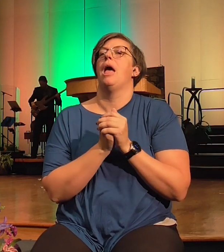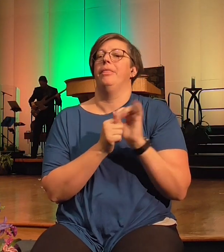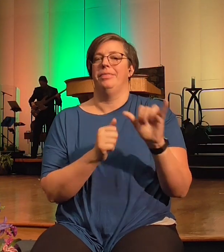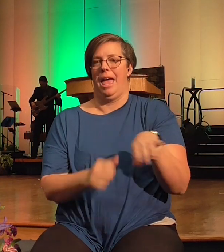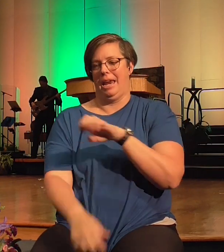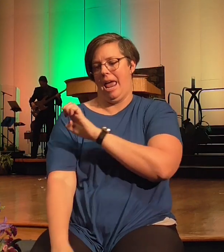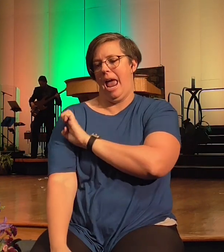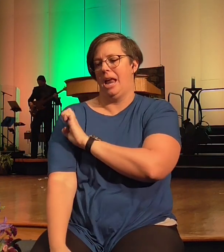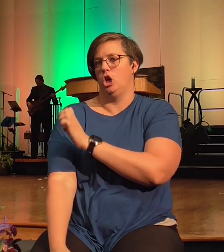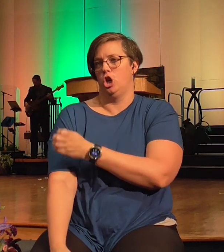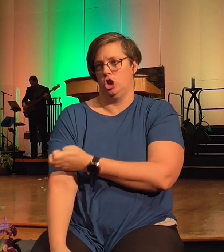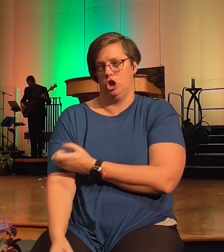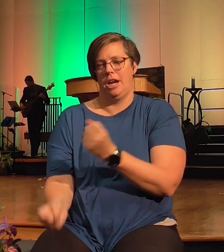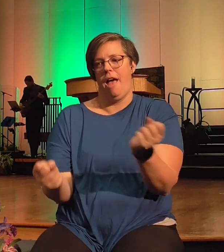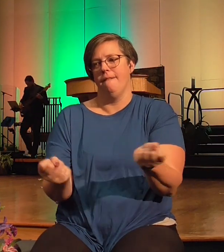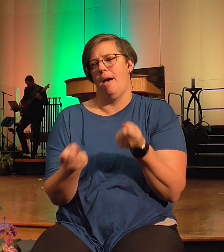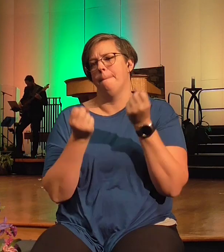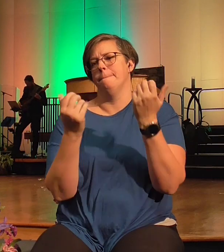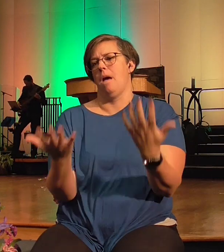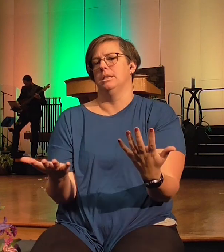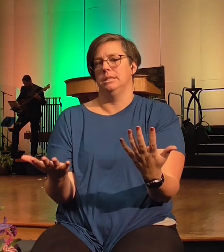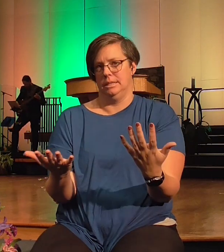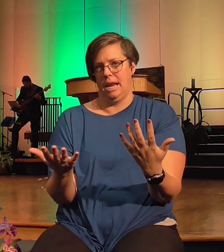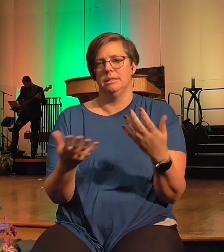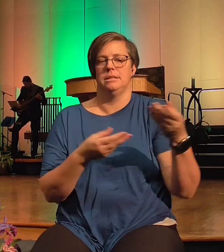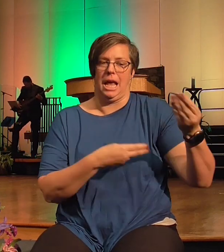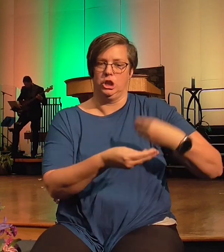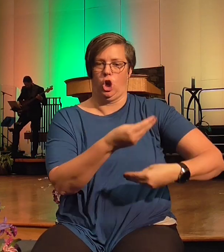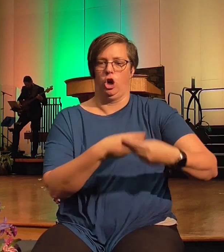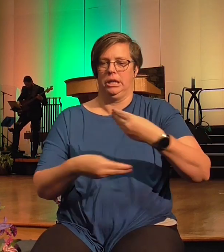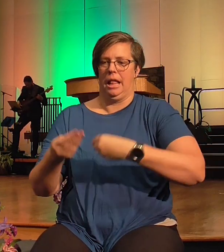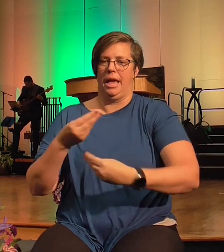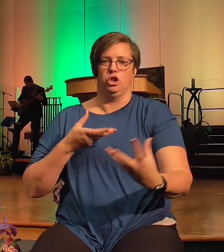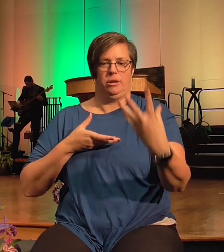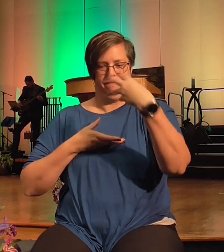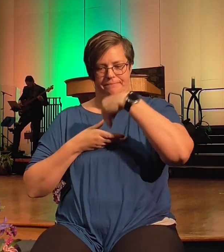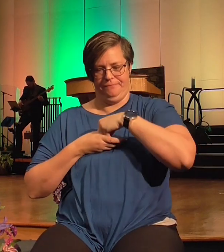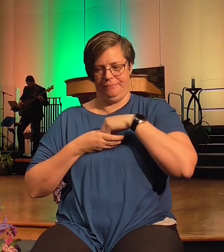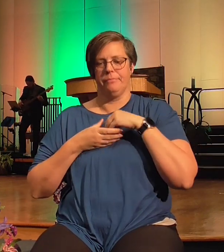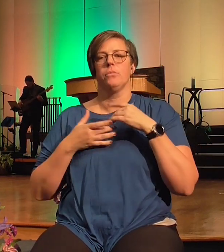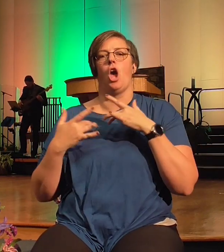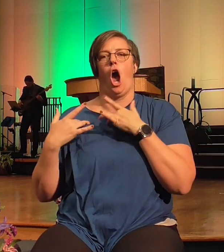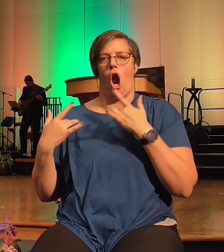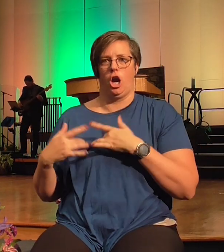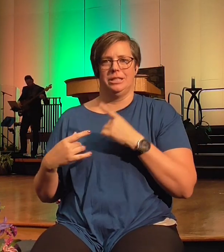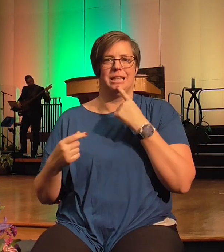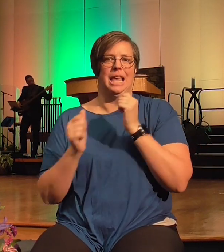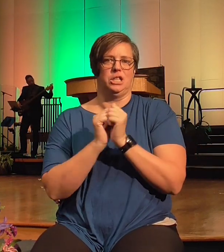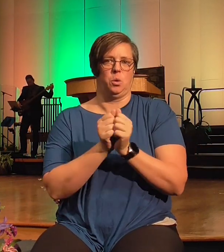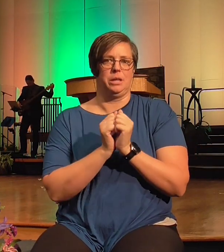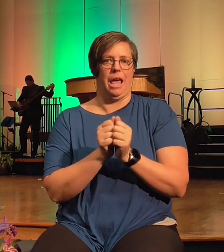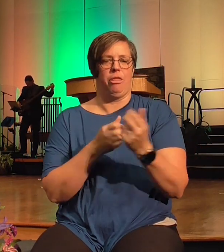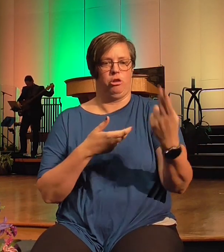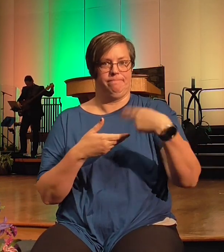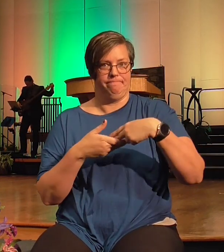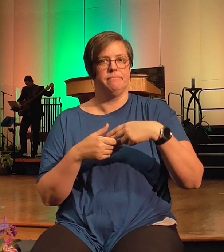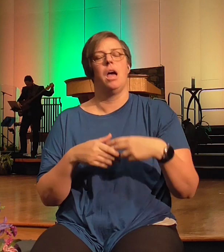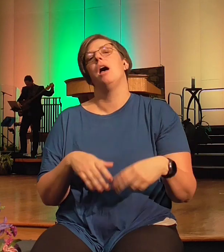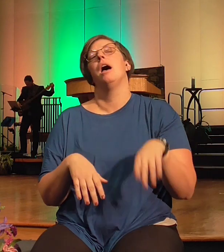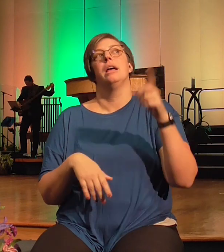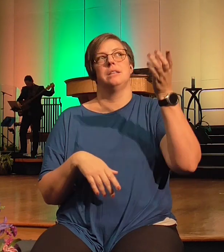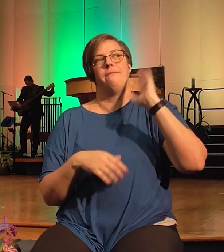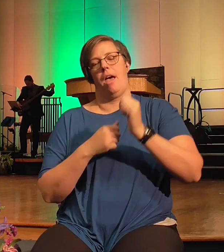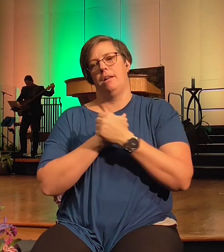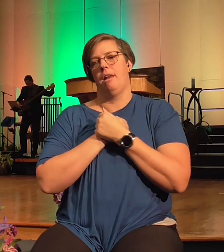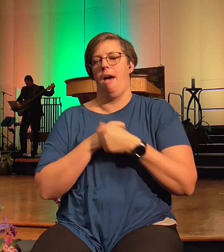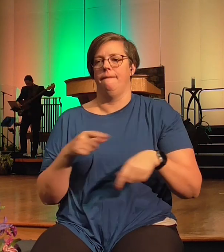of abundance and that energy of circulation into our hearts, and let us say our affirmation together. So please say with me: divine love